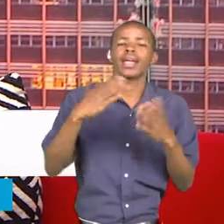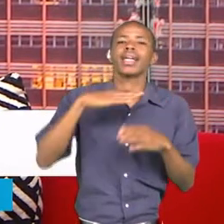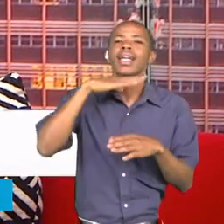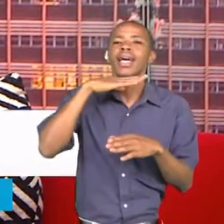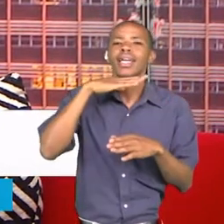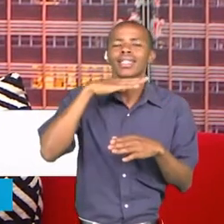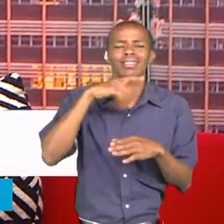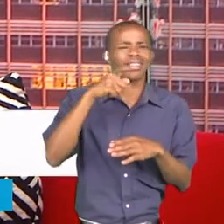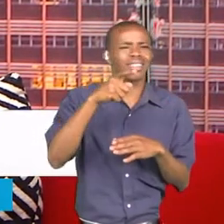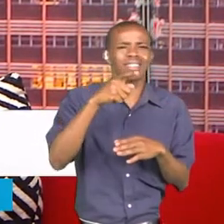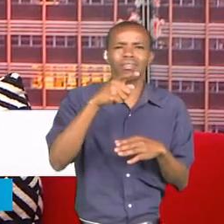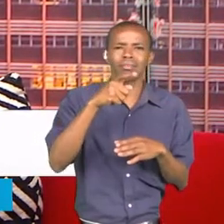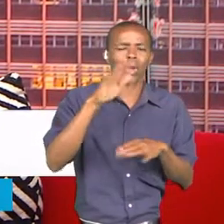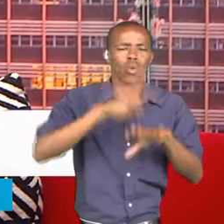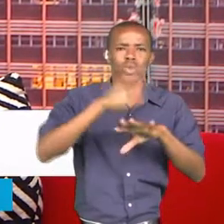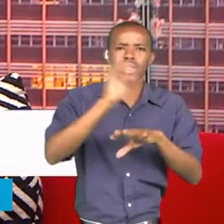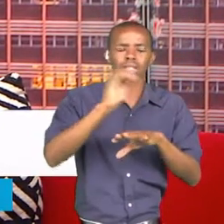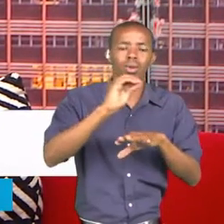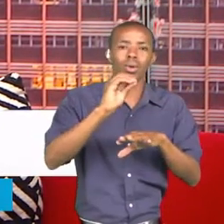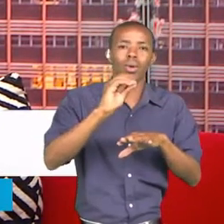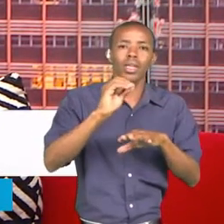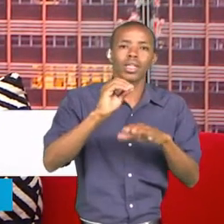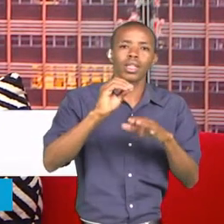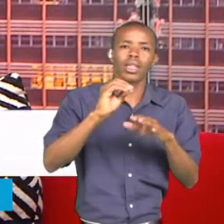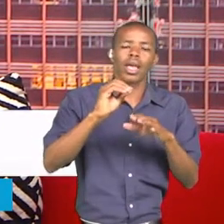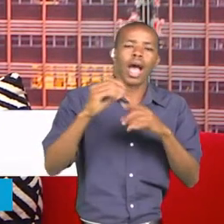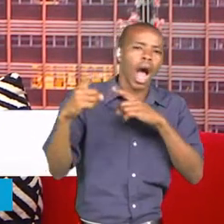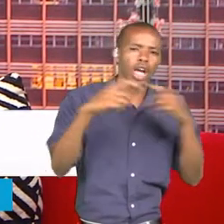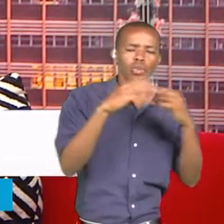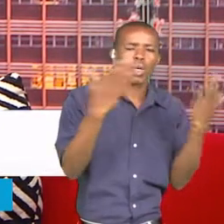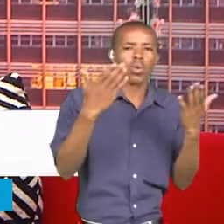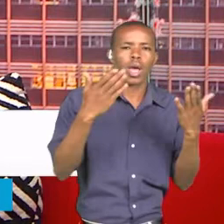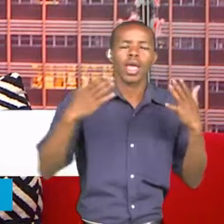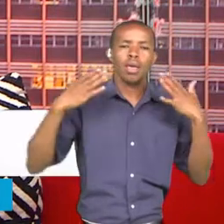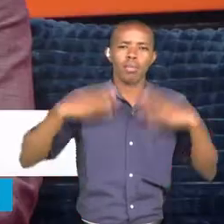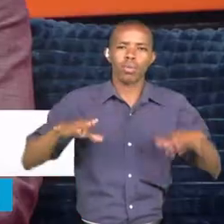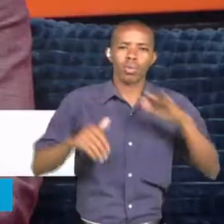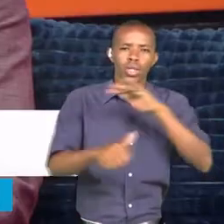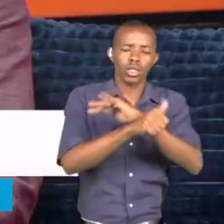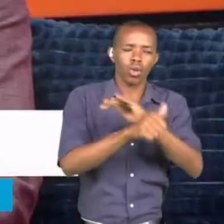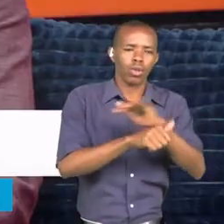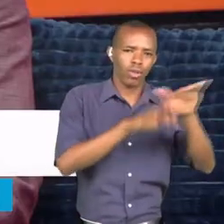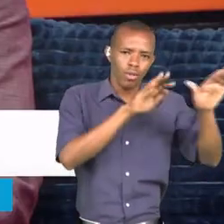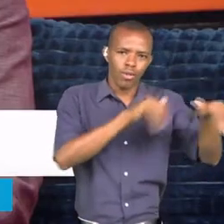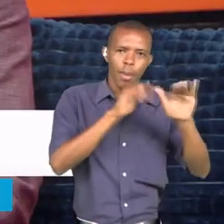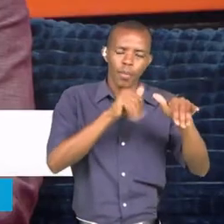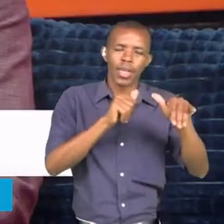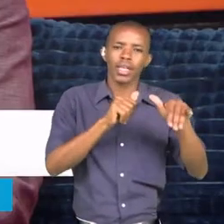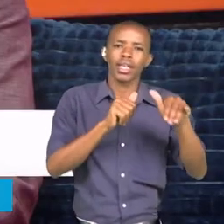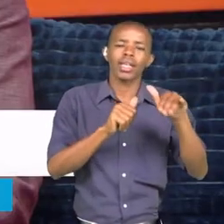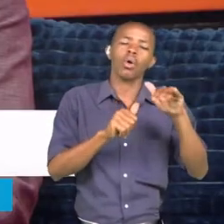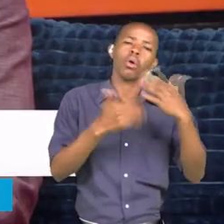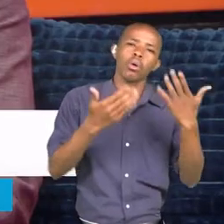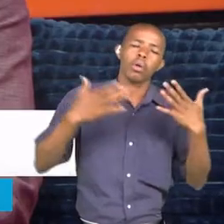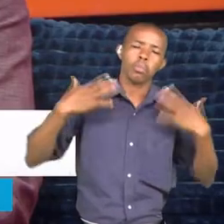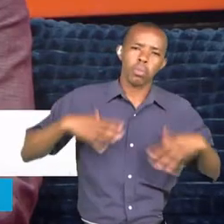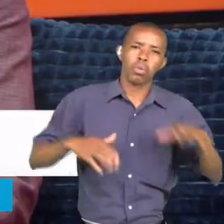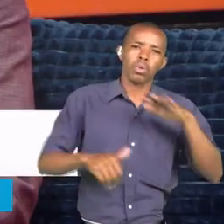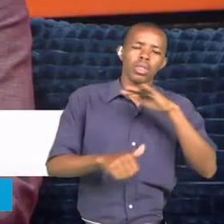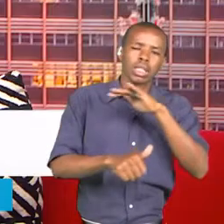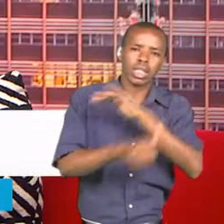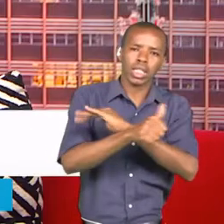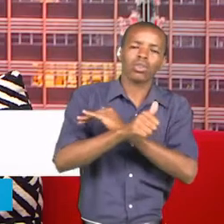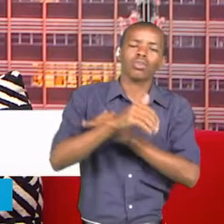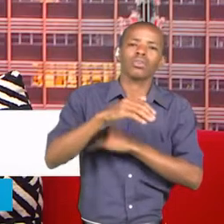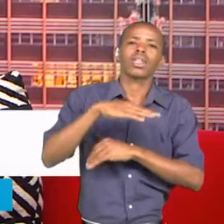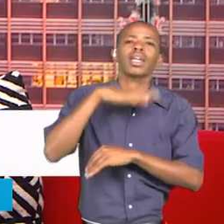is misplaced. The argument should be, are people in risk of famine? Yes. Are people in risk of dying because of lack